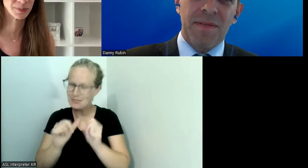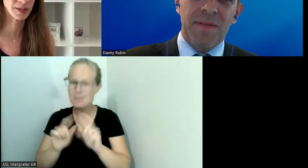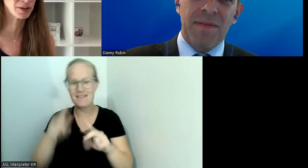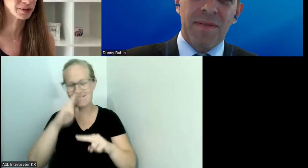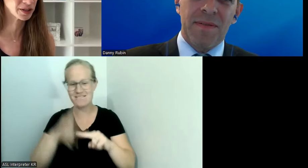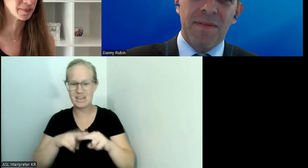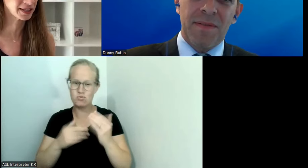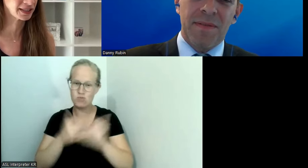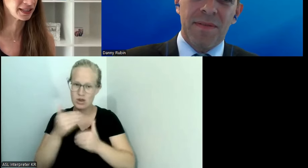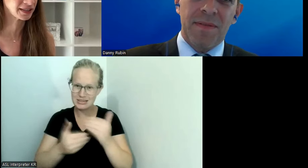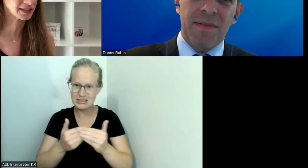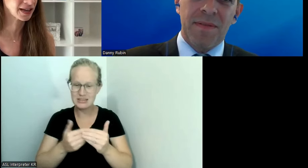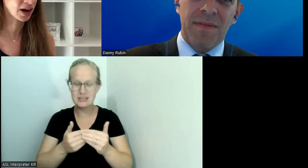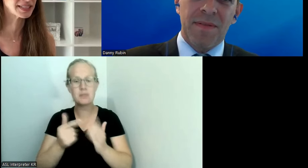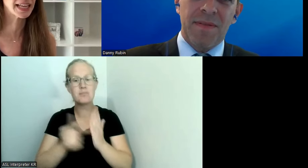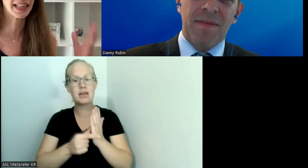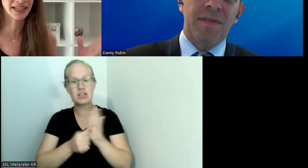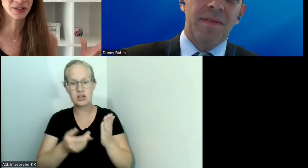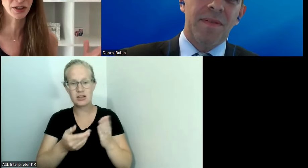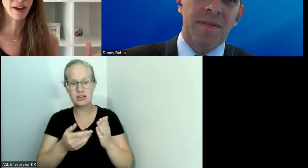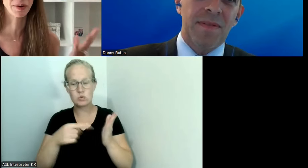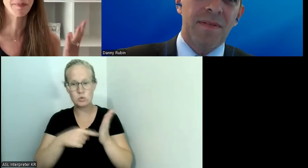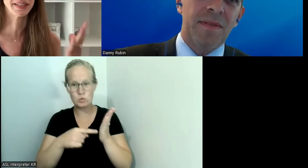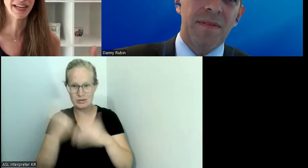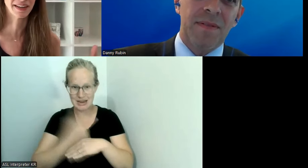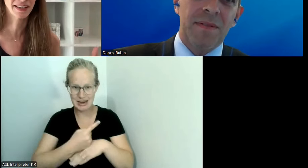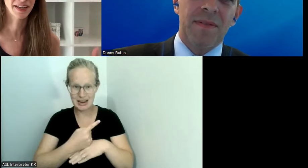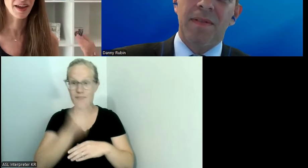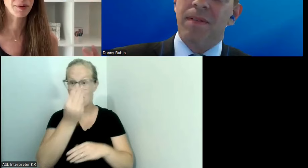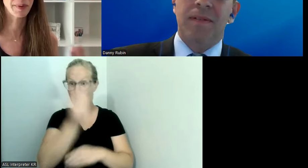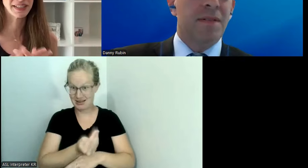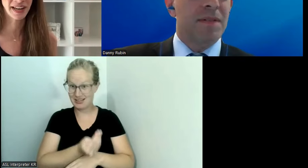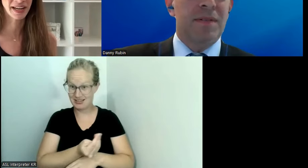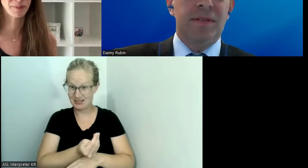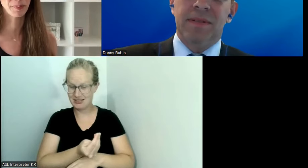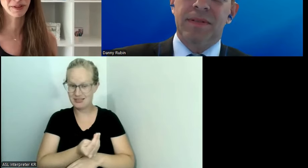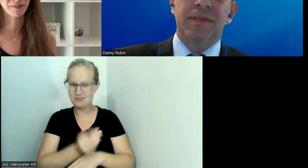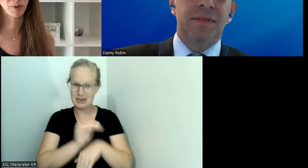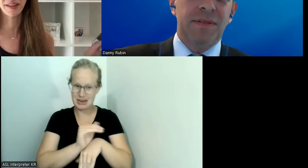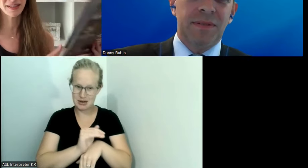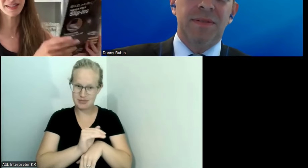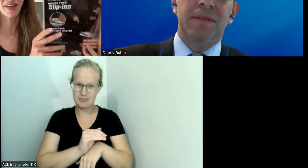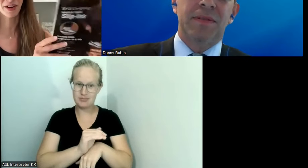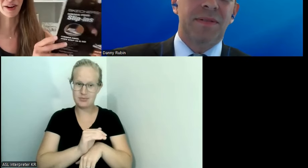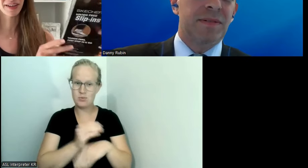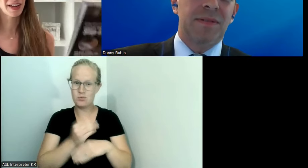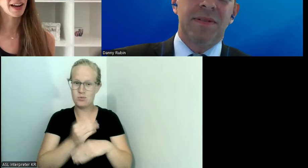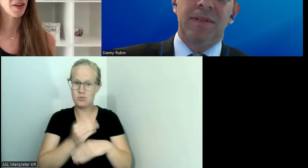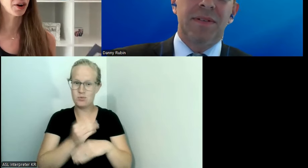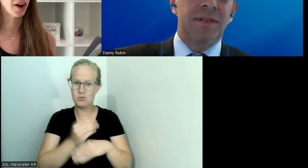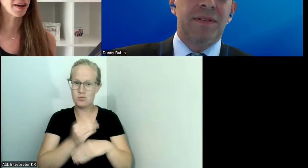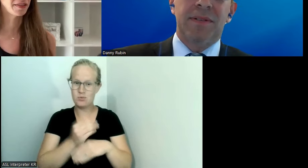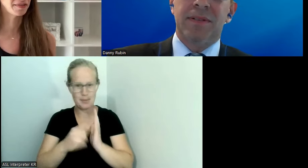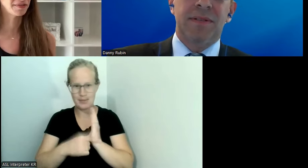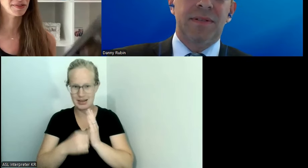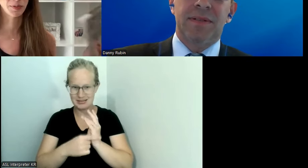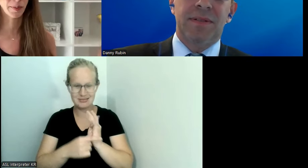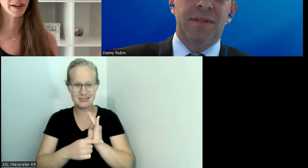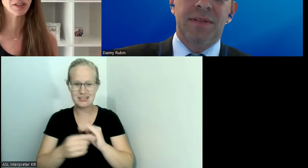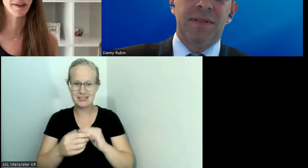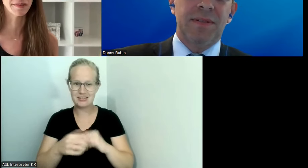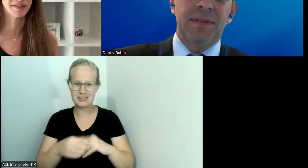process. We close our magazines. Our deadlines are every Monday, every Monday night, we put one of these together and then they're on